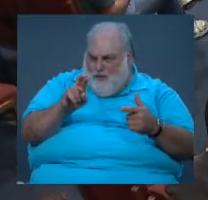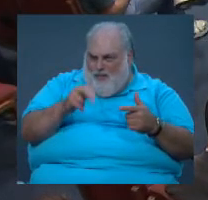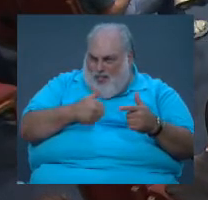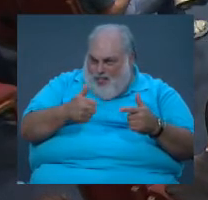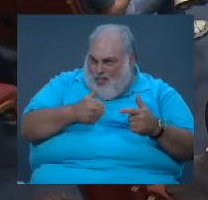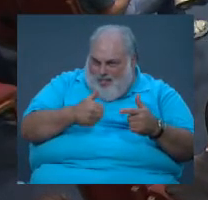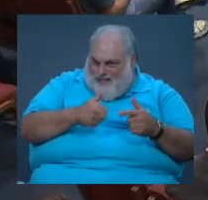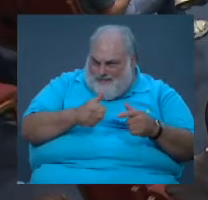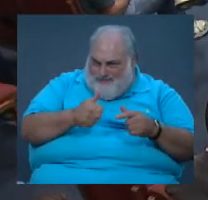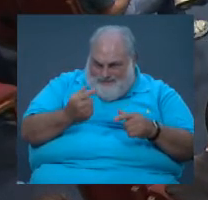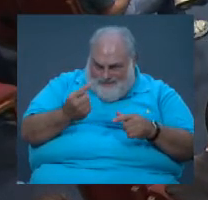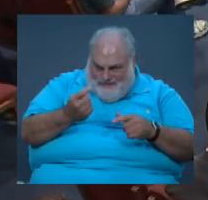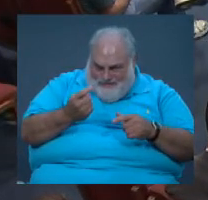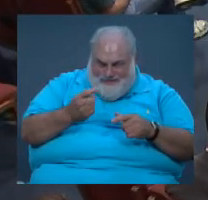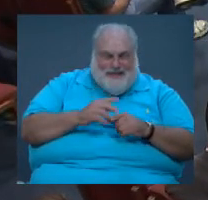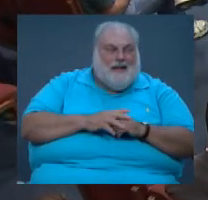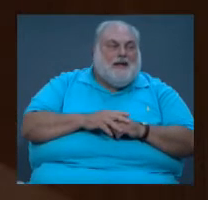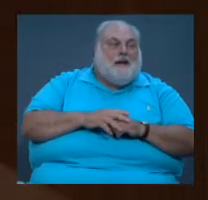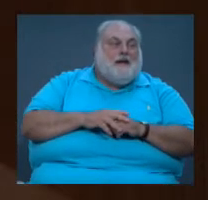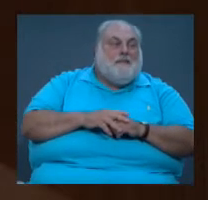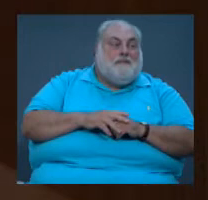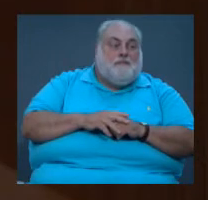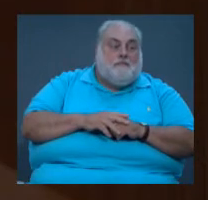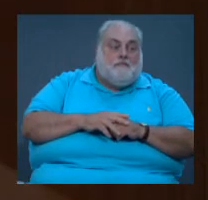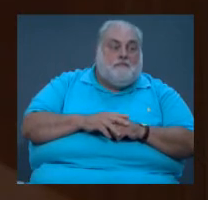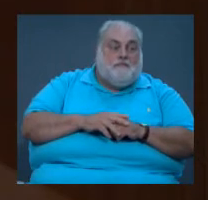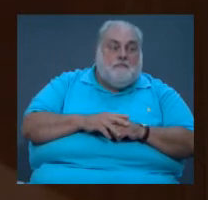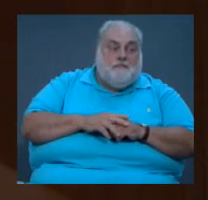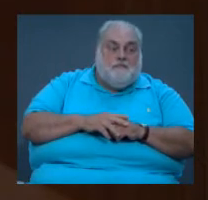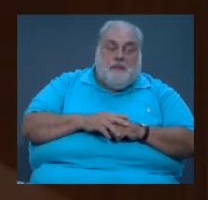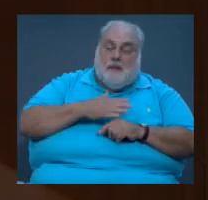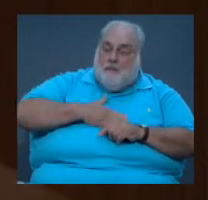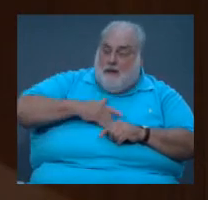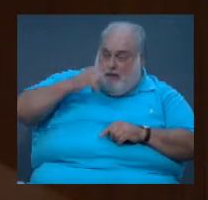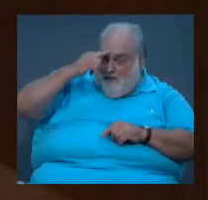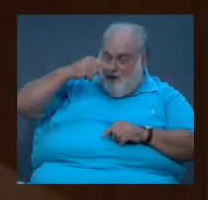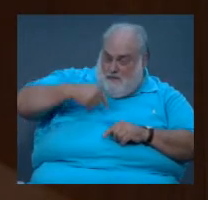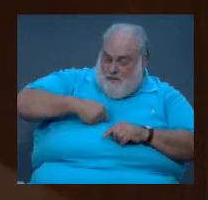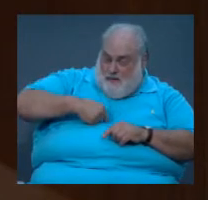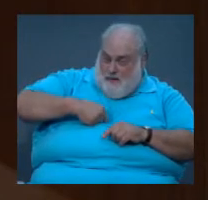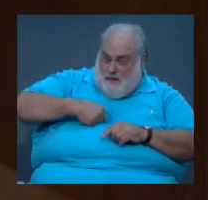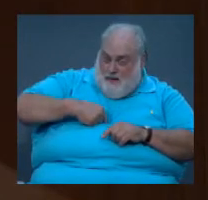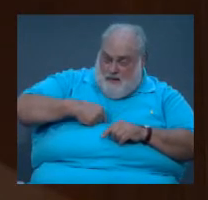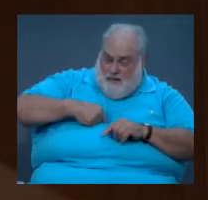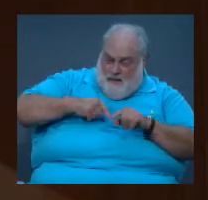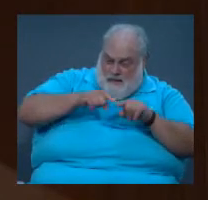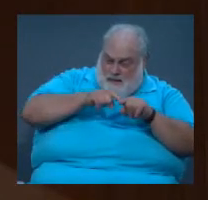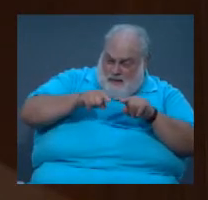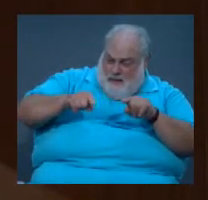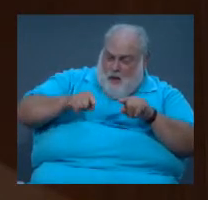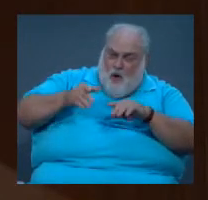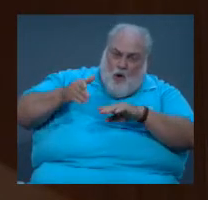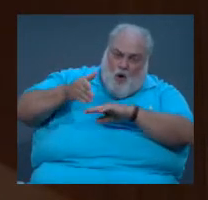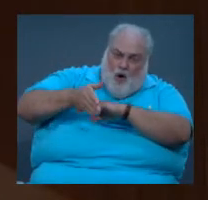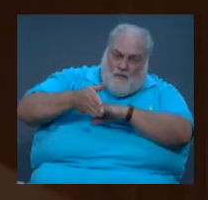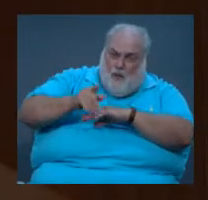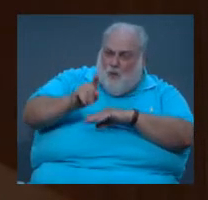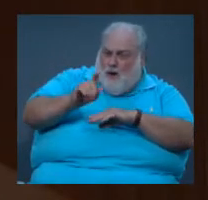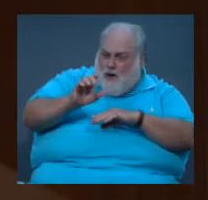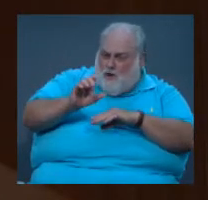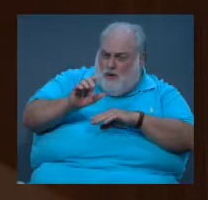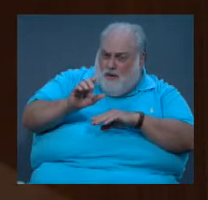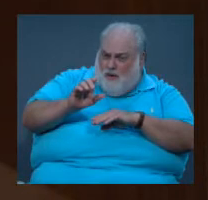and forth. I would like for you to, you've got one blank line here where it says over 100, right underneath that